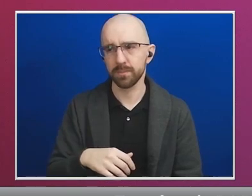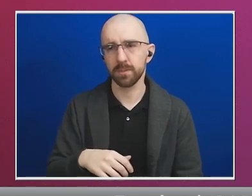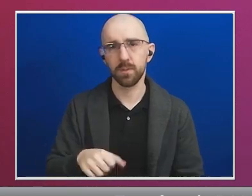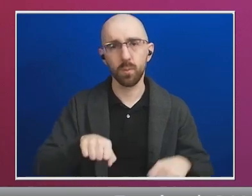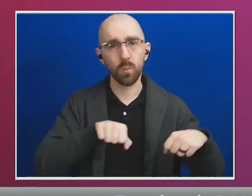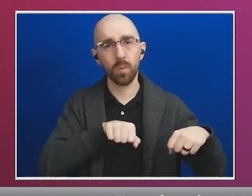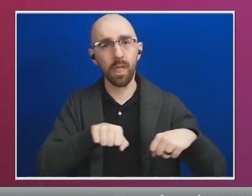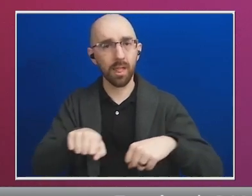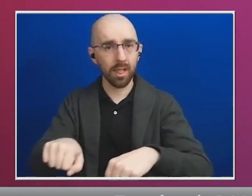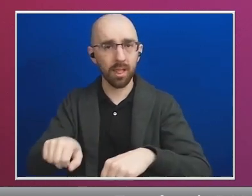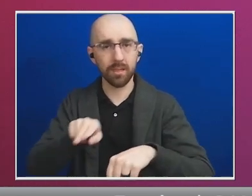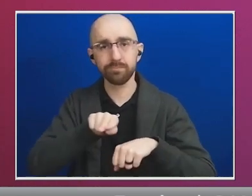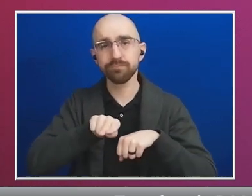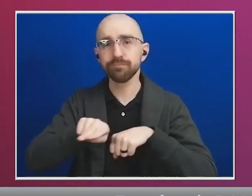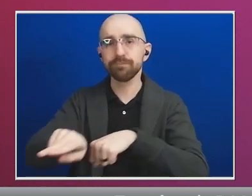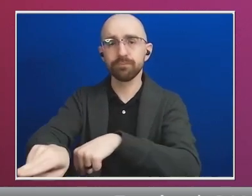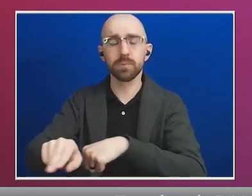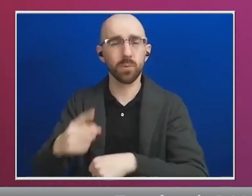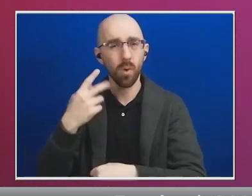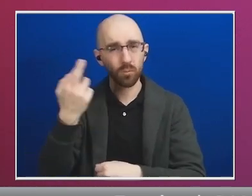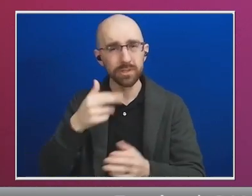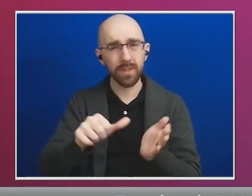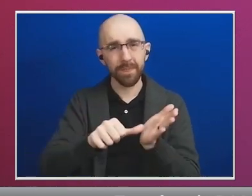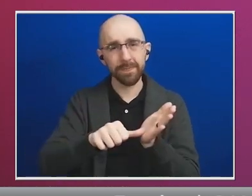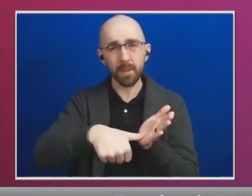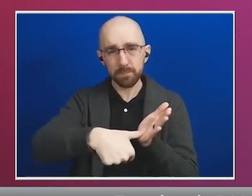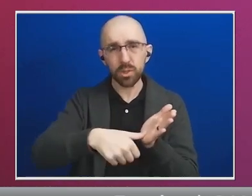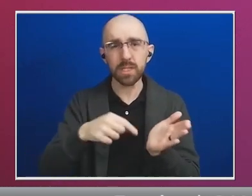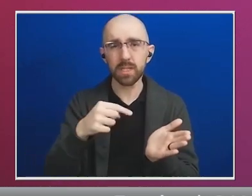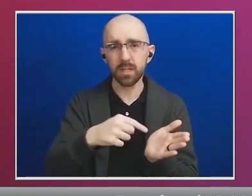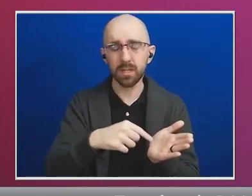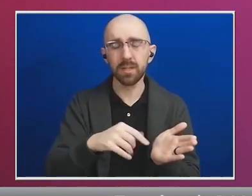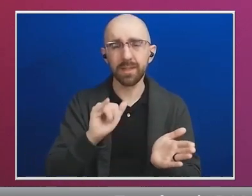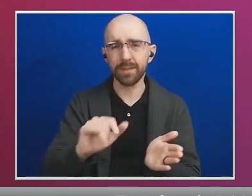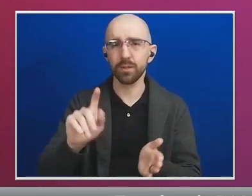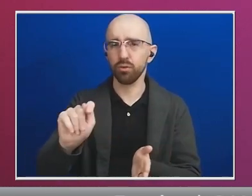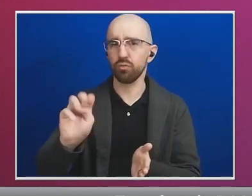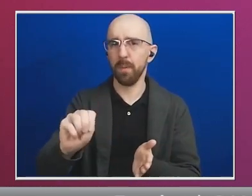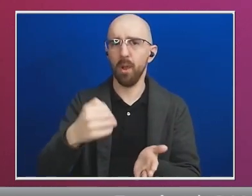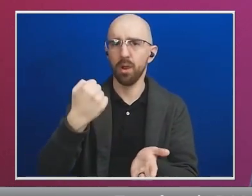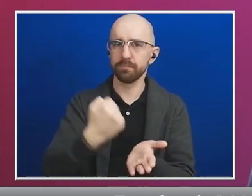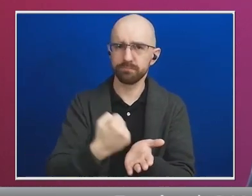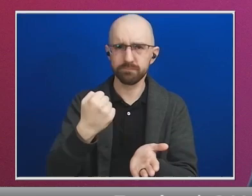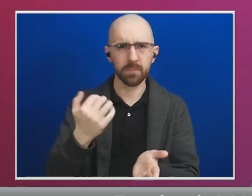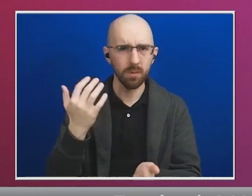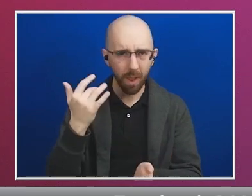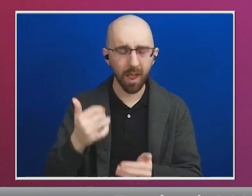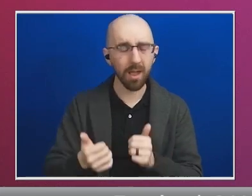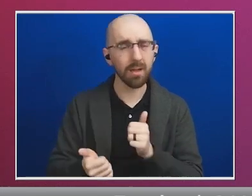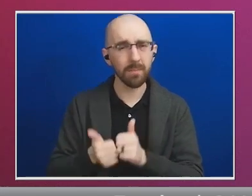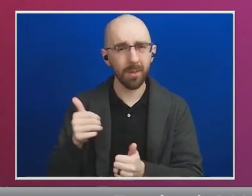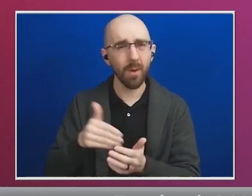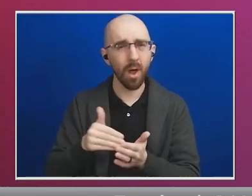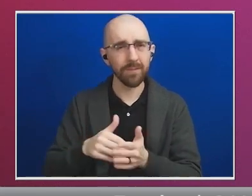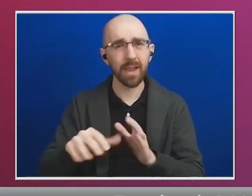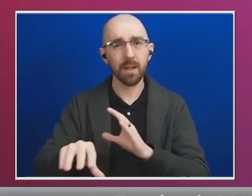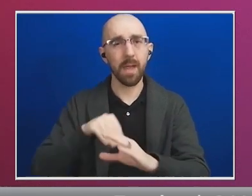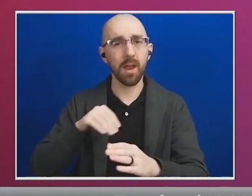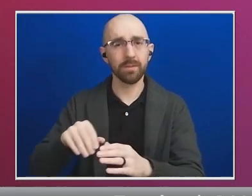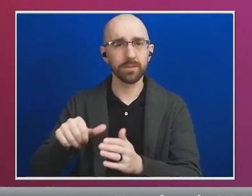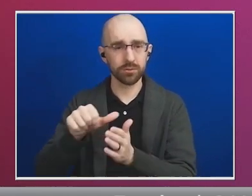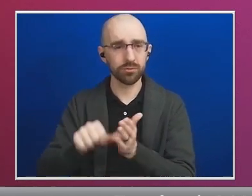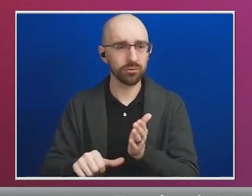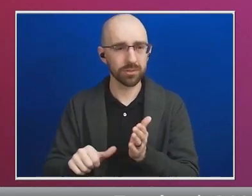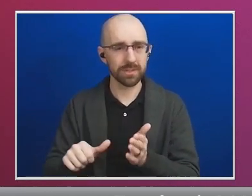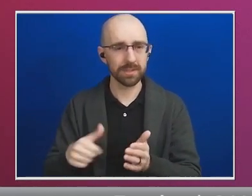the one reason that the thumbprint is the trademark is because most of the time coming out of surgery, didn't really talk a lot, and so that